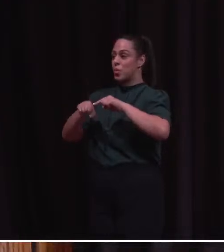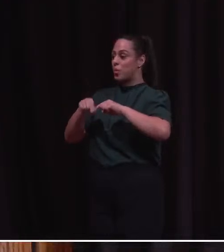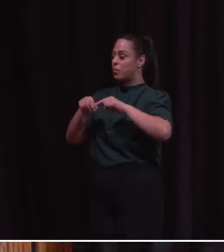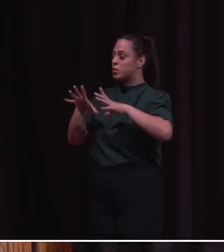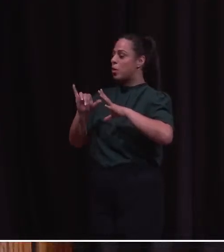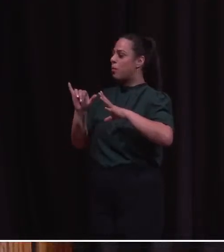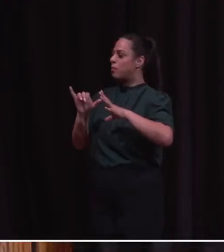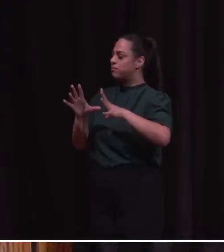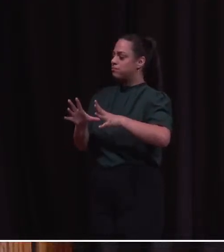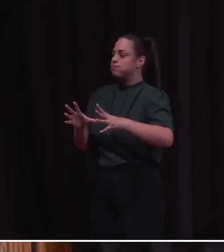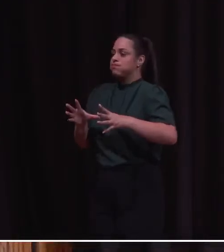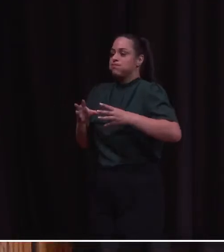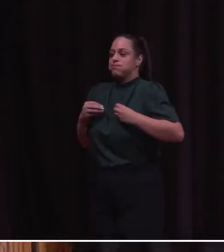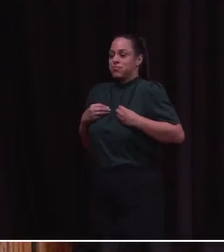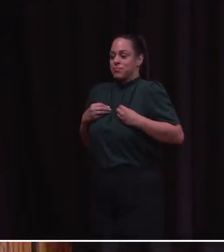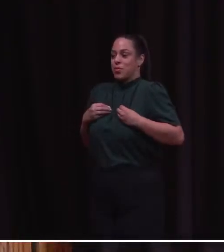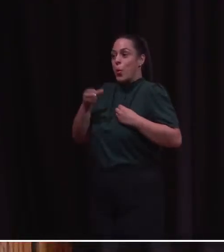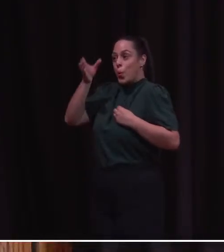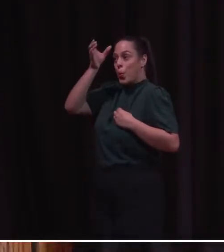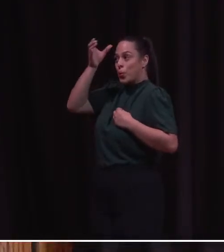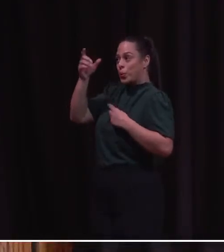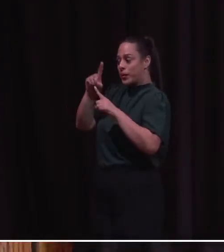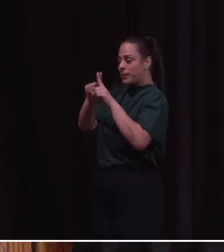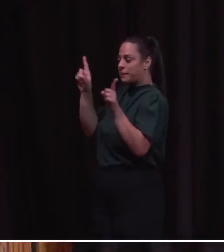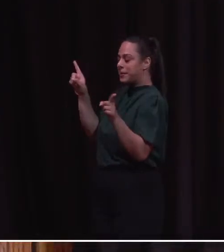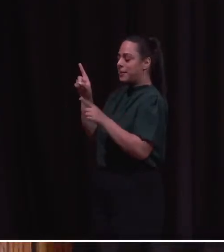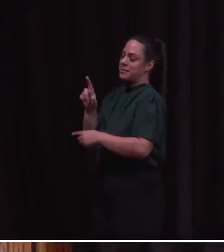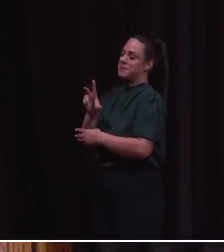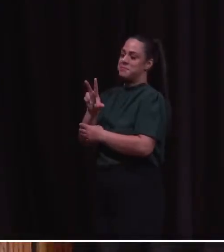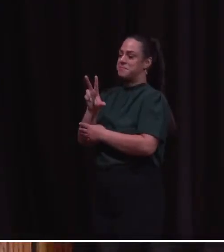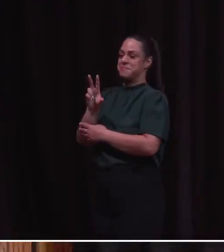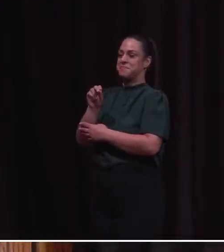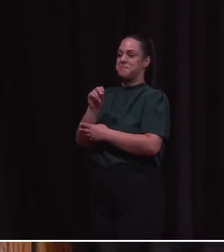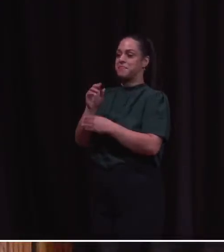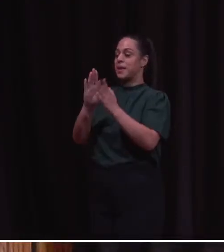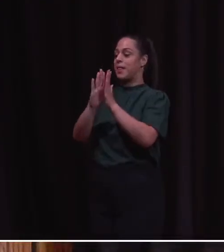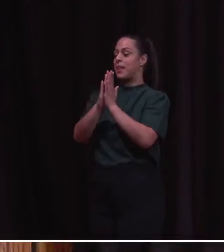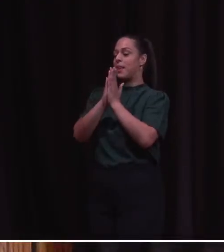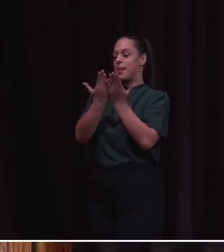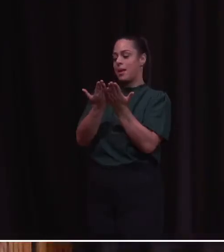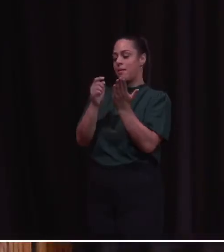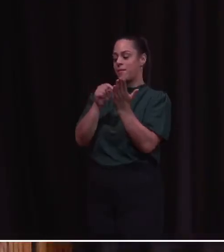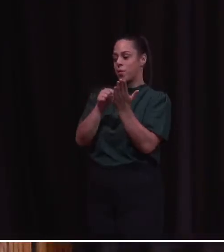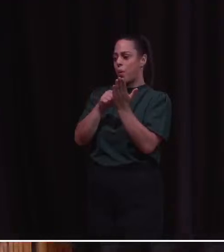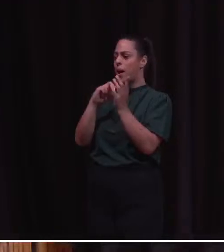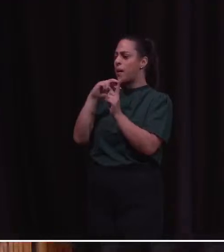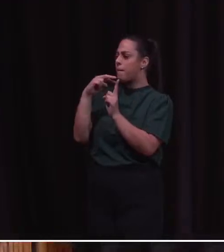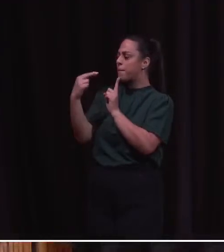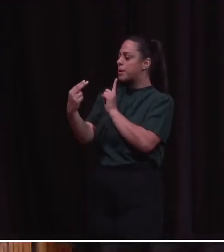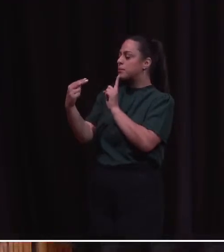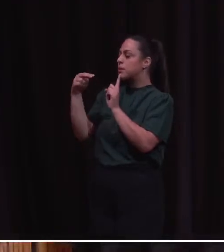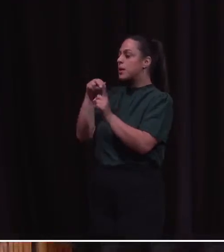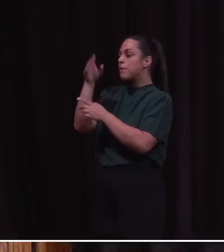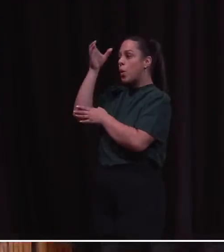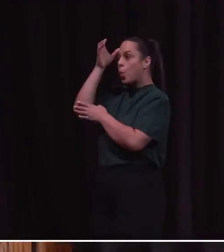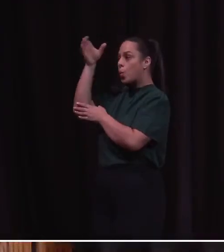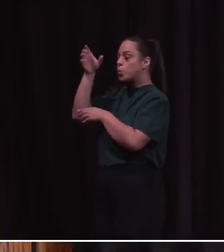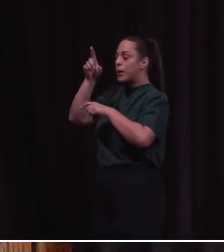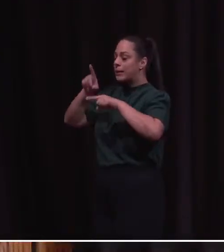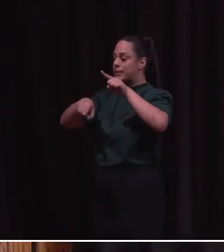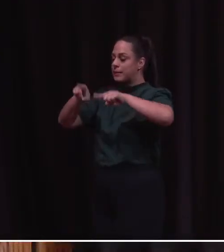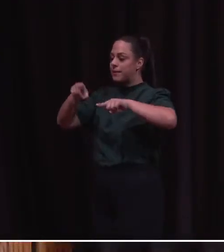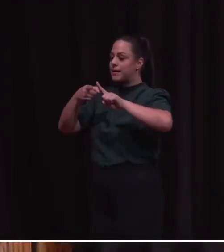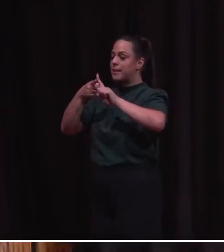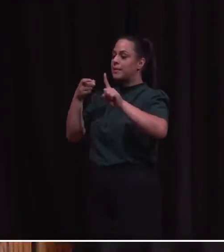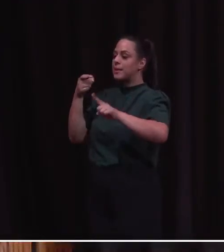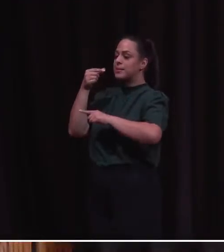offers a historical account of the construction of social categories like gender, both in Western culture and in